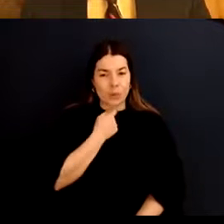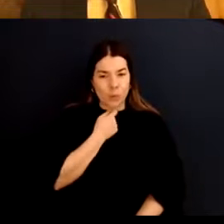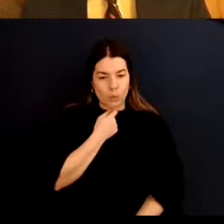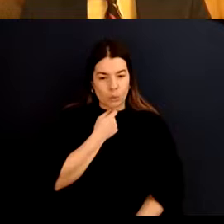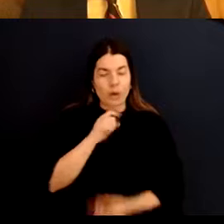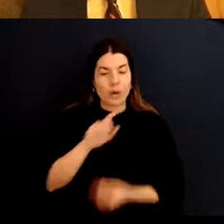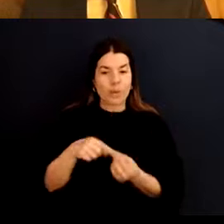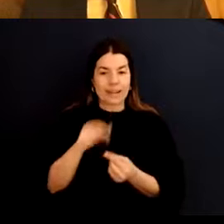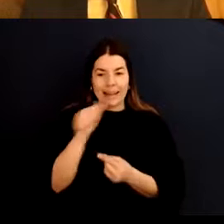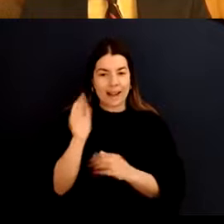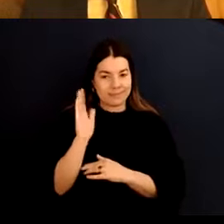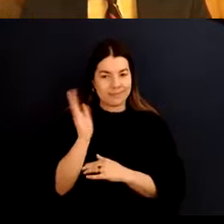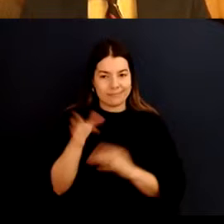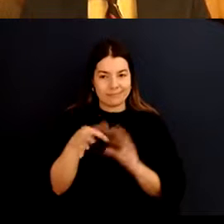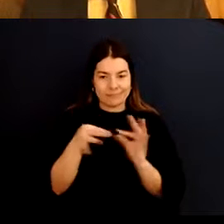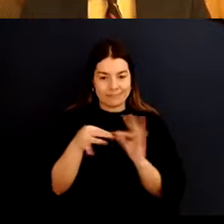other candidates.